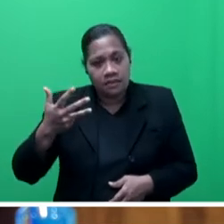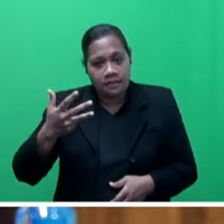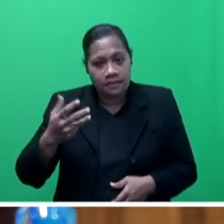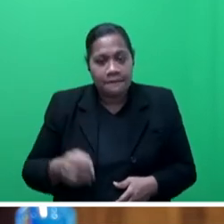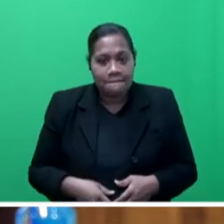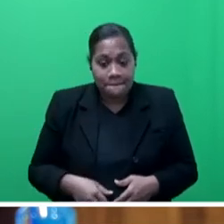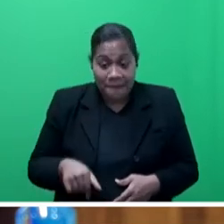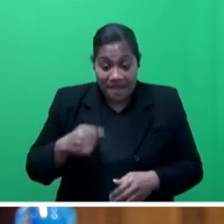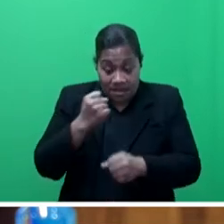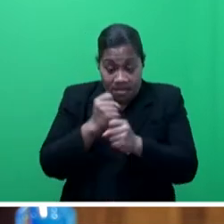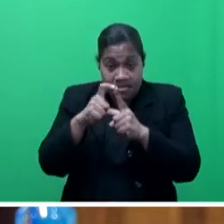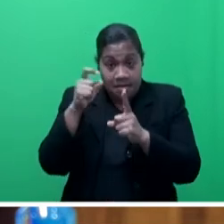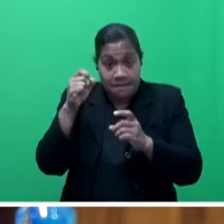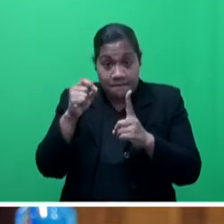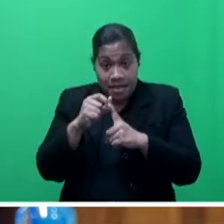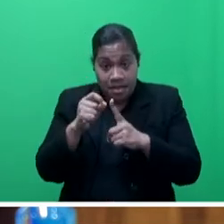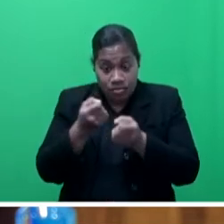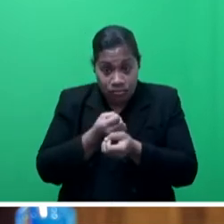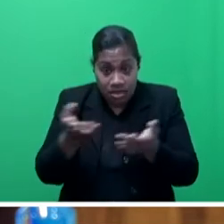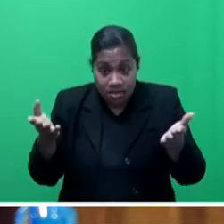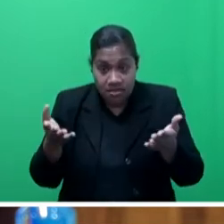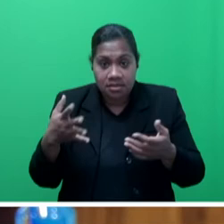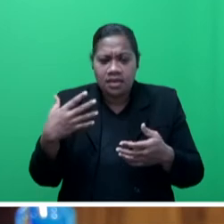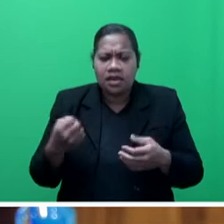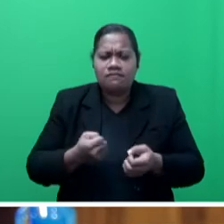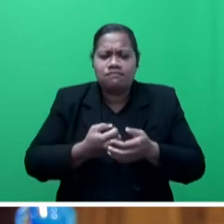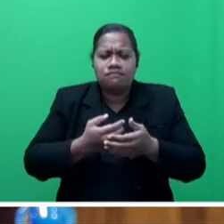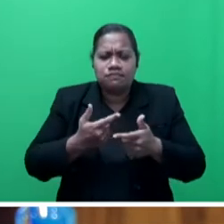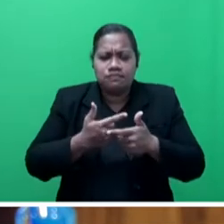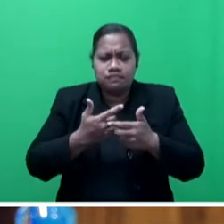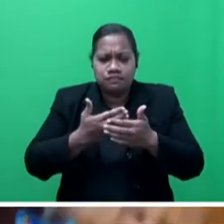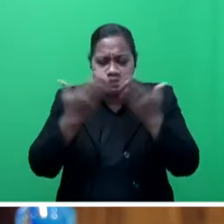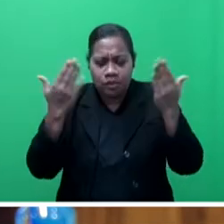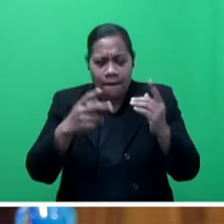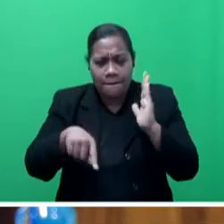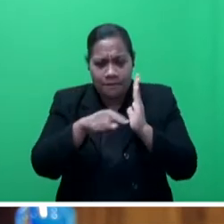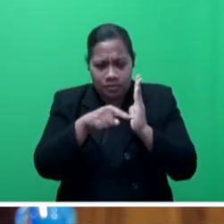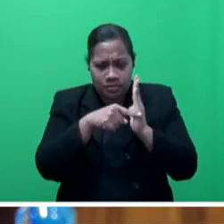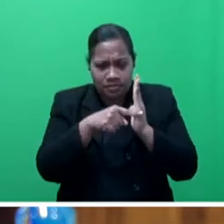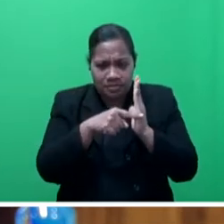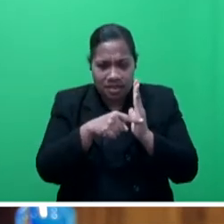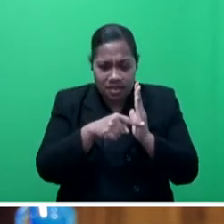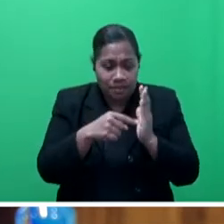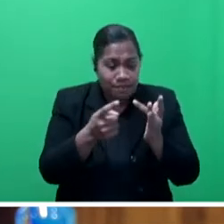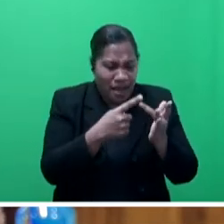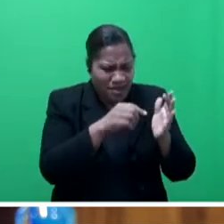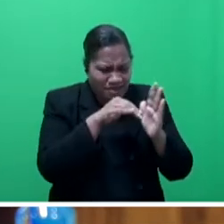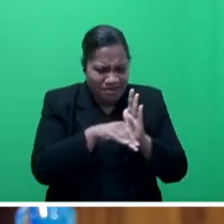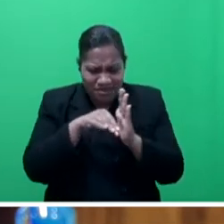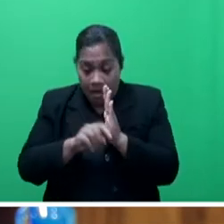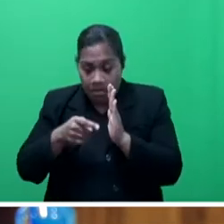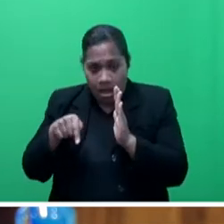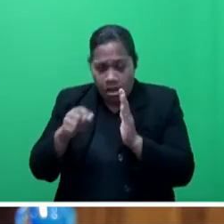GDP release still note that there's a major positive growth in agriculture despite decline in other sectors in the economy. Of